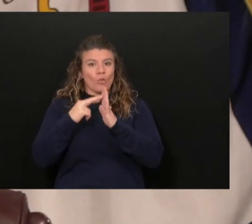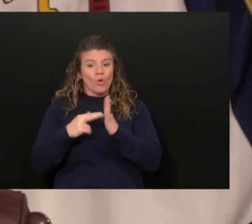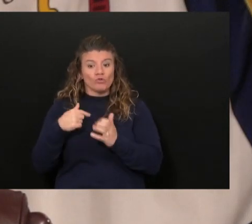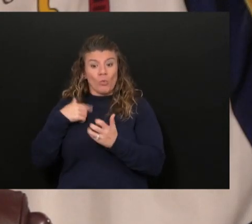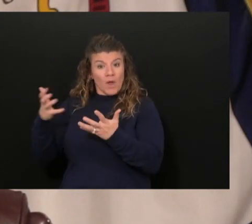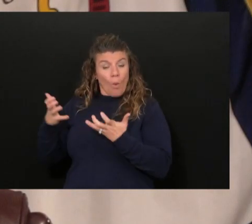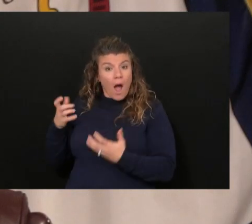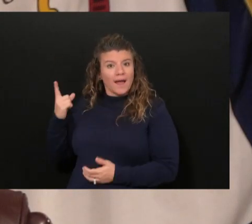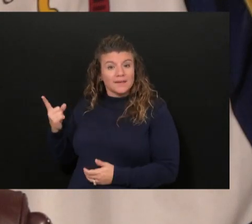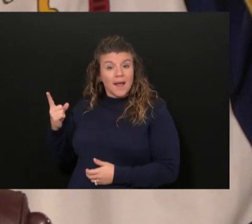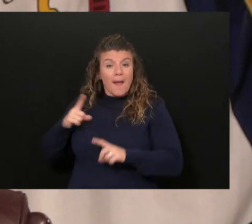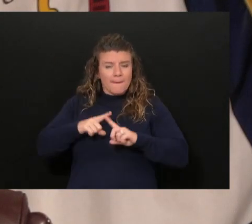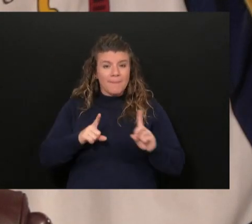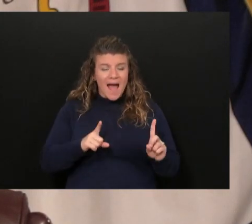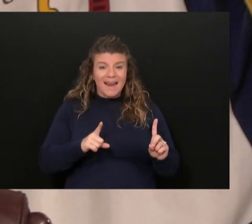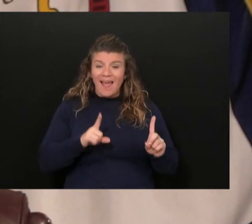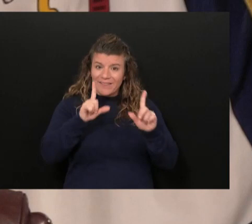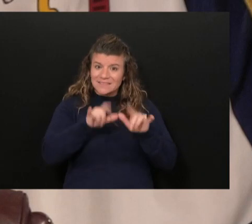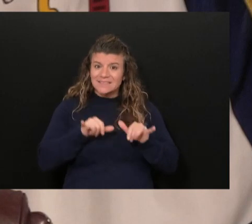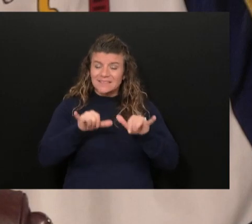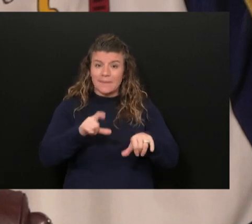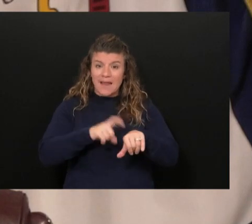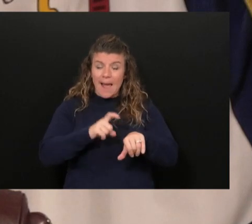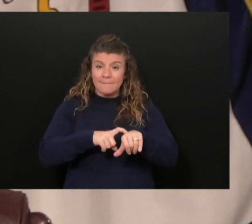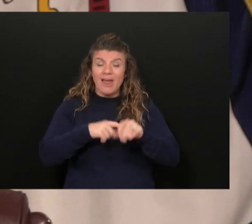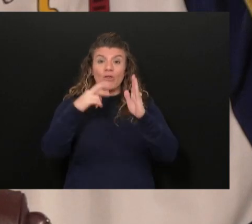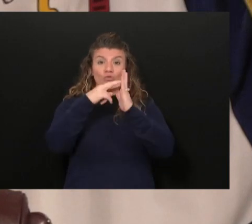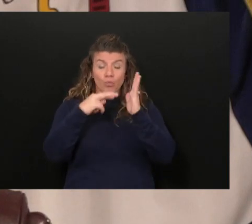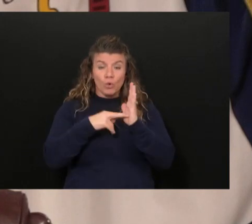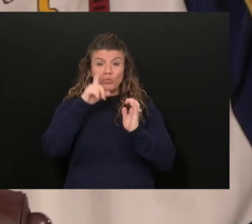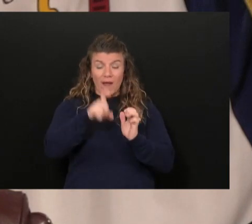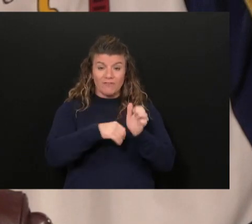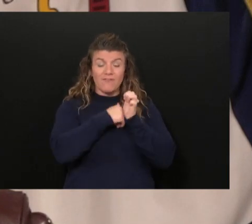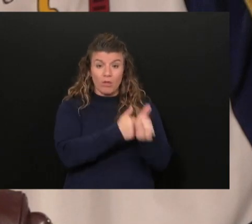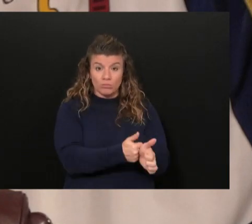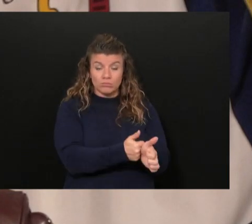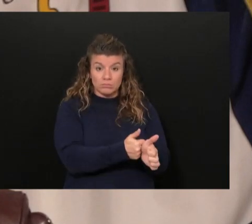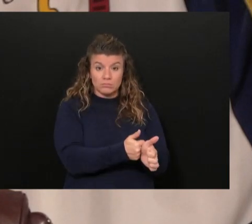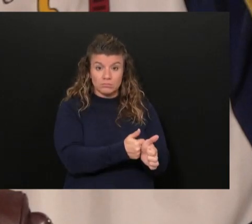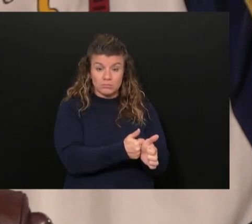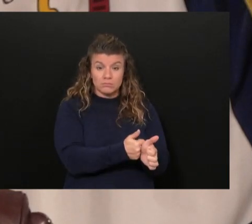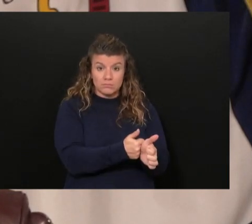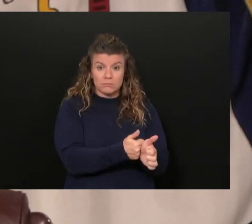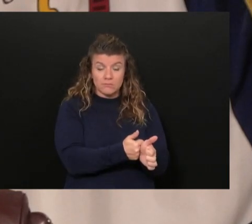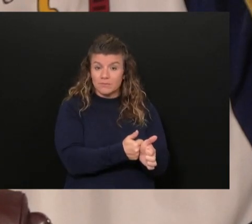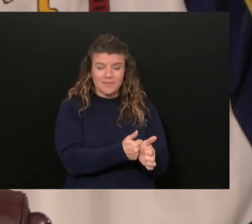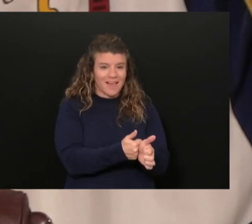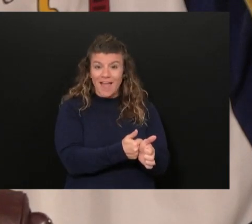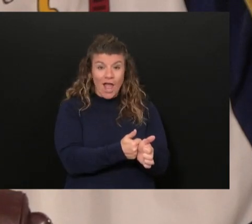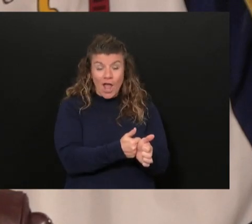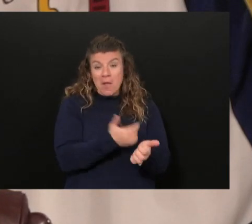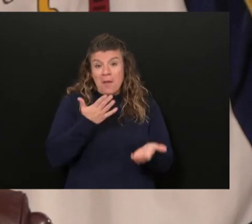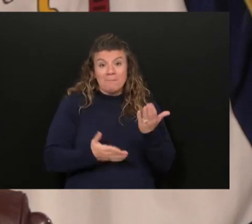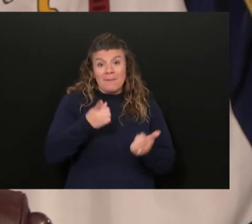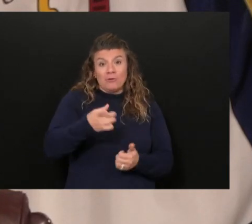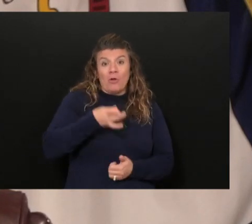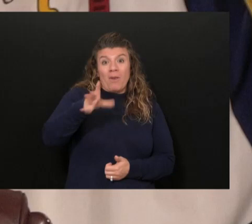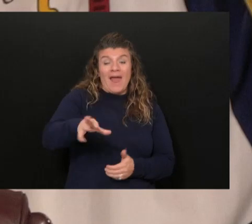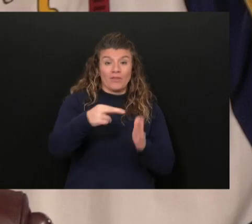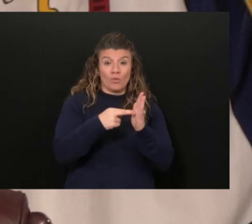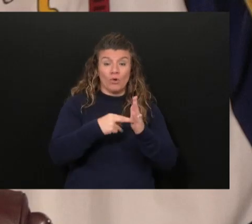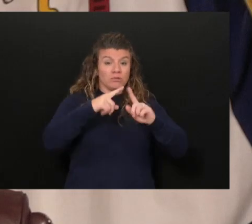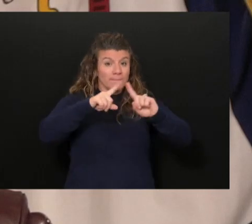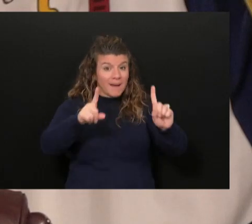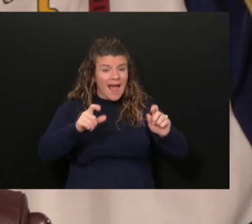will. But at the same time, you know, there's rules that we got to go by. You know, we may not like those rules, but there's rules